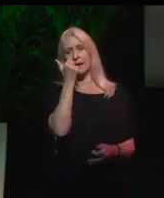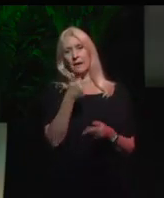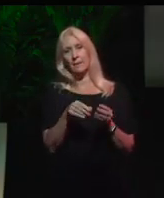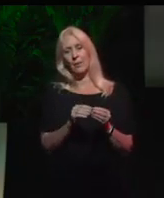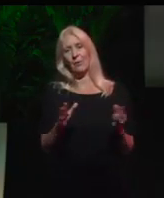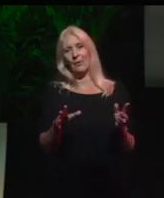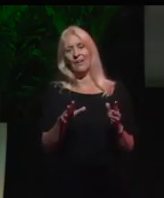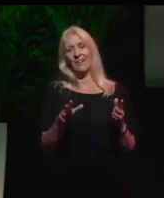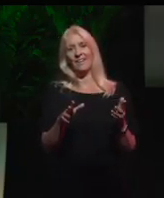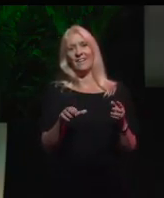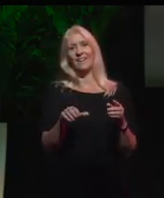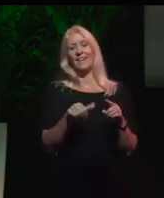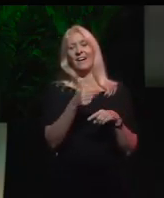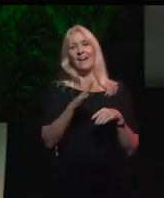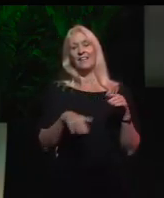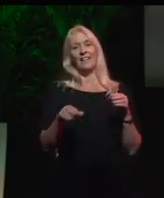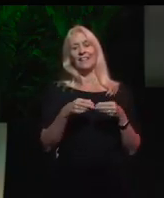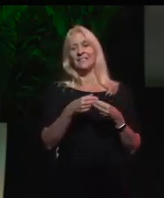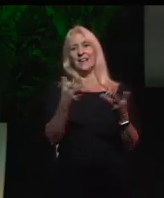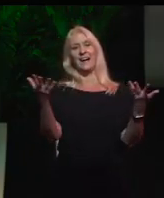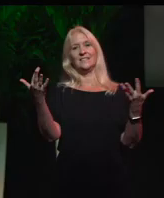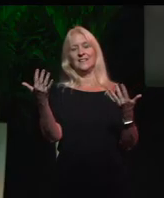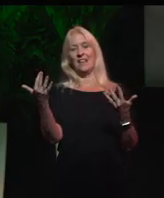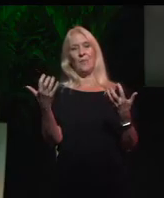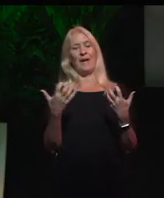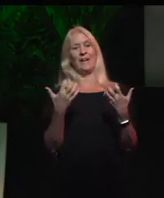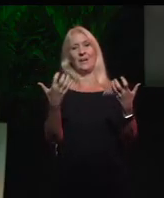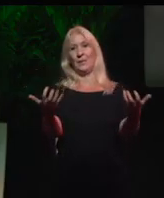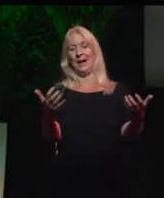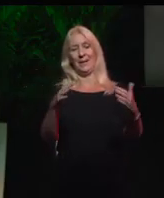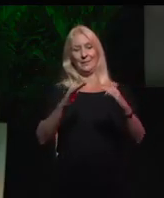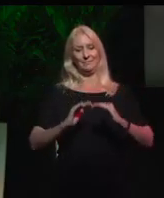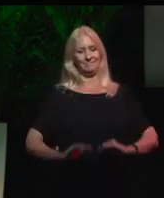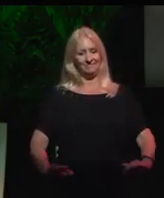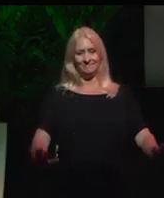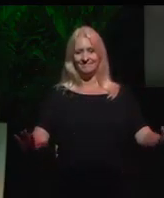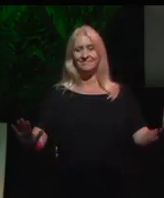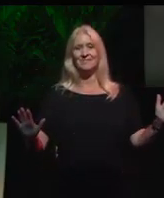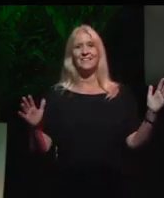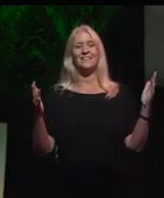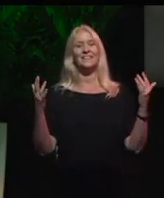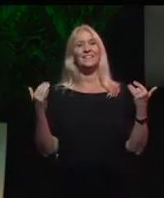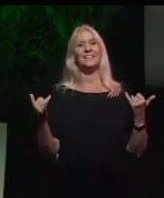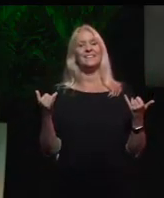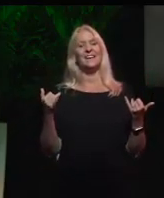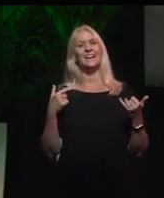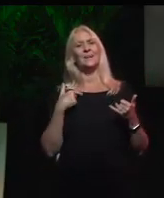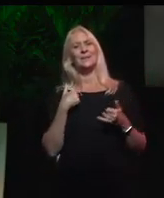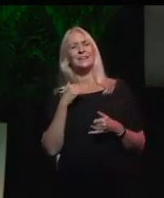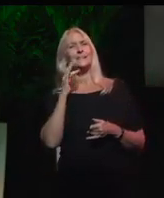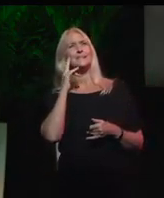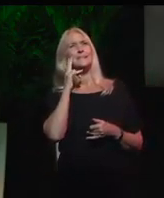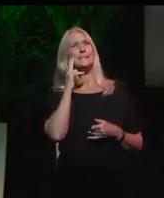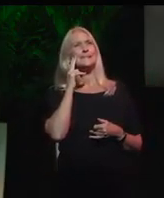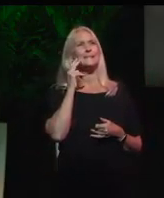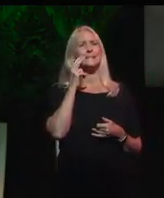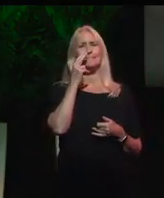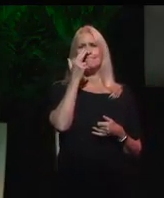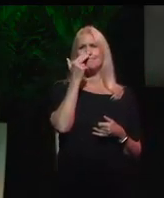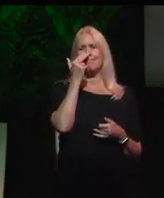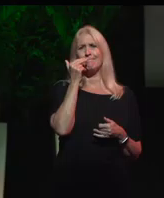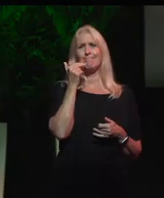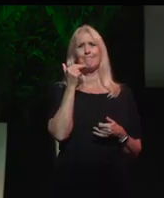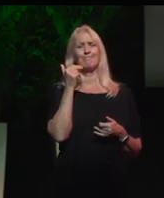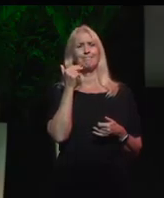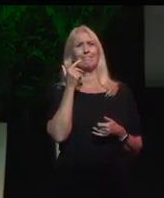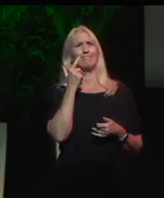than that, tossed at the waiting crowd beneath the gallows. Now we can only embrace a humor of the abyss, cackling